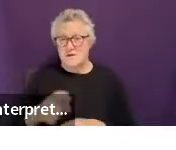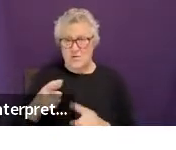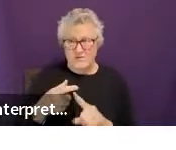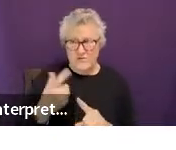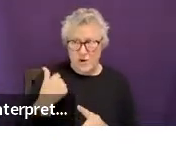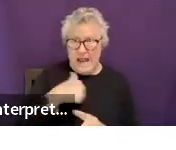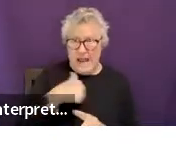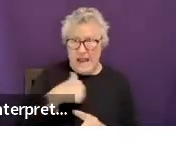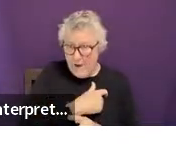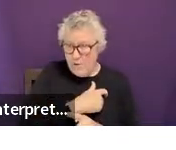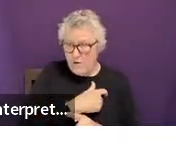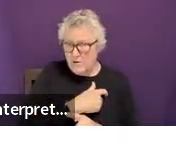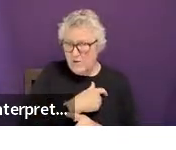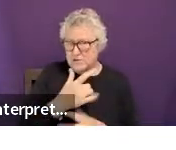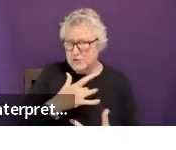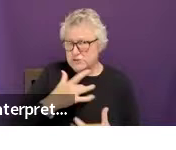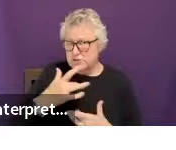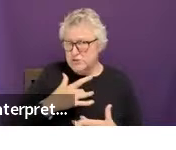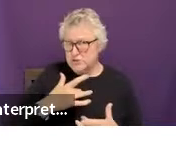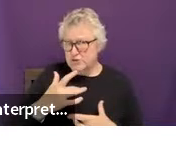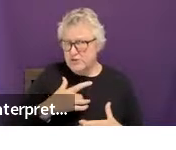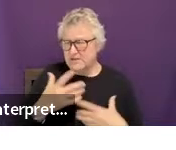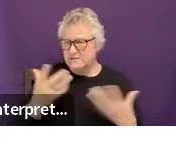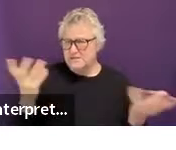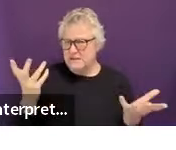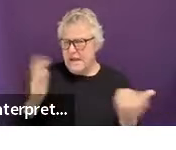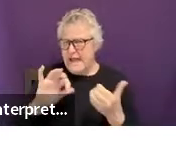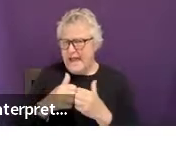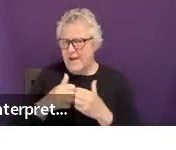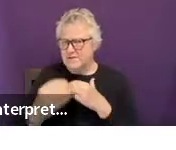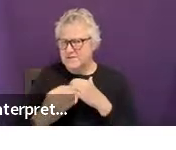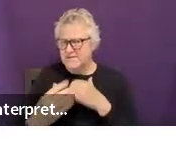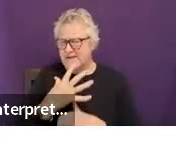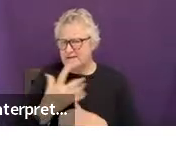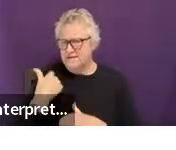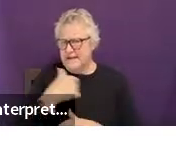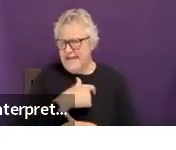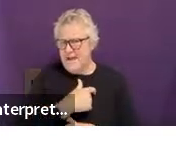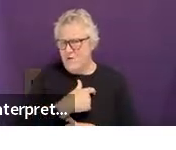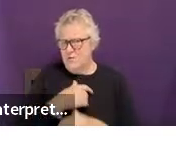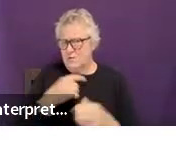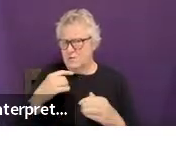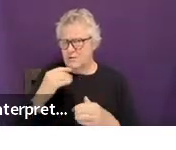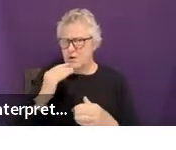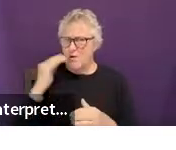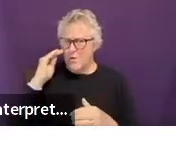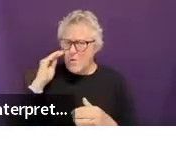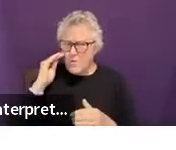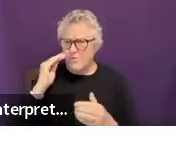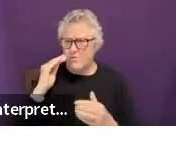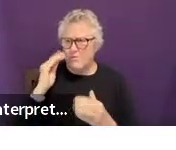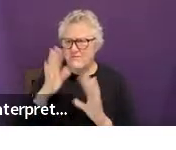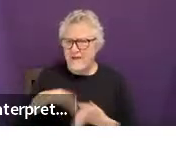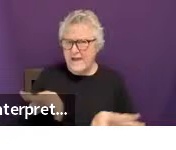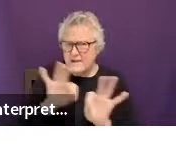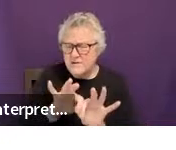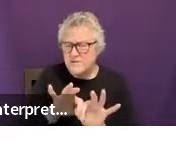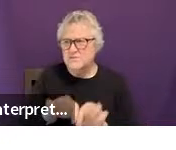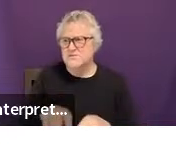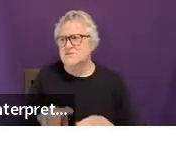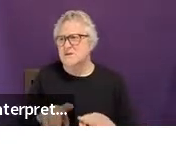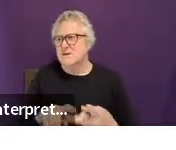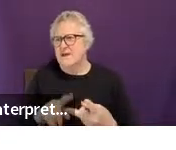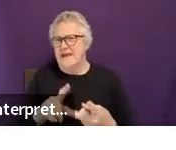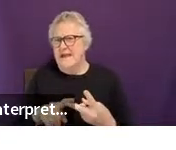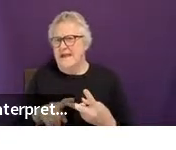property values? What is this doing to equity in terms of climate change? What are all these things